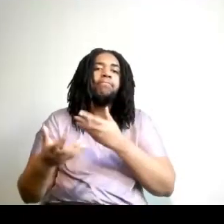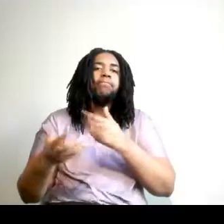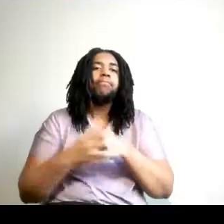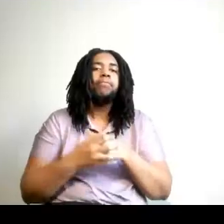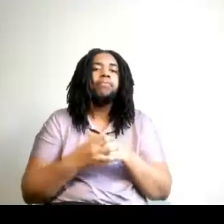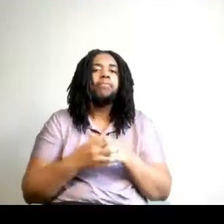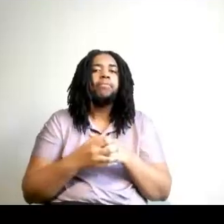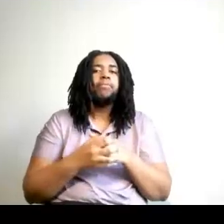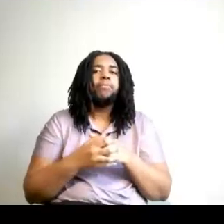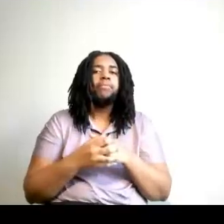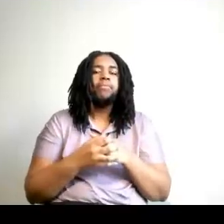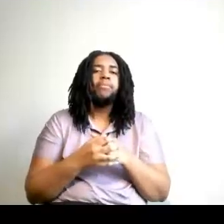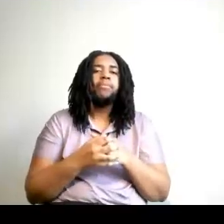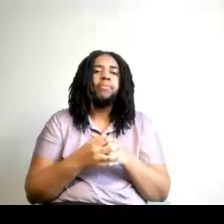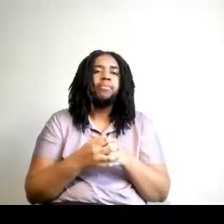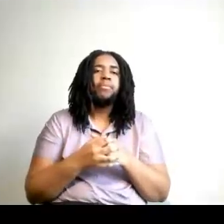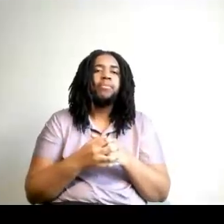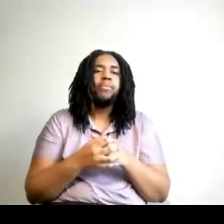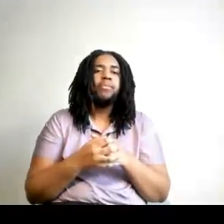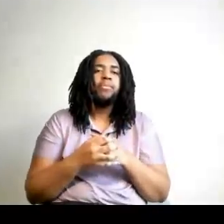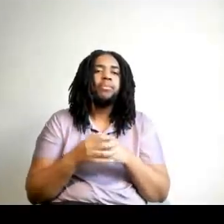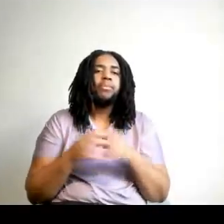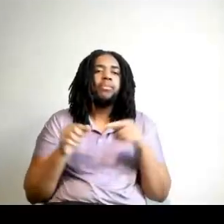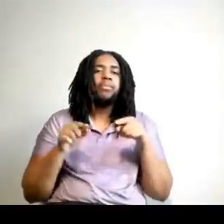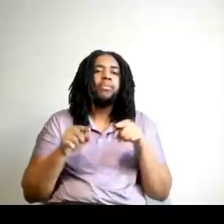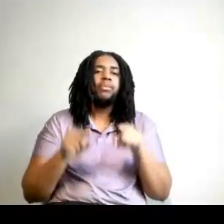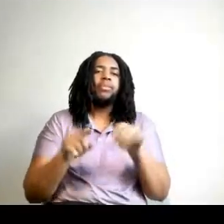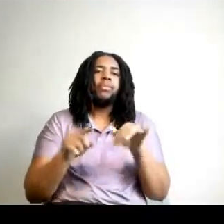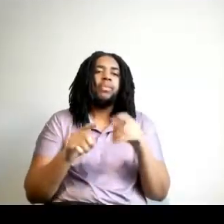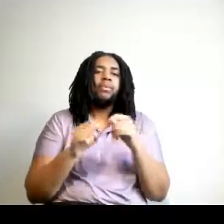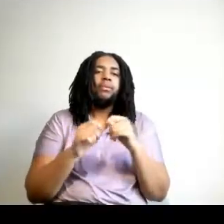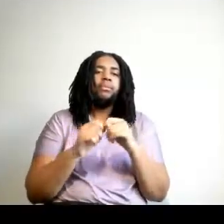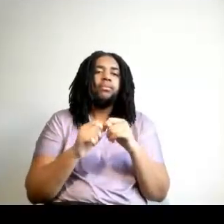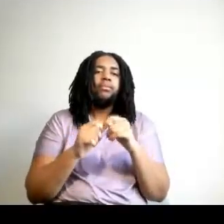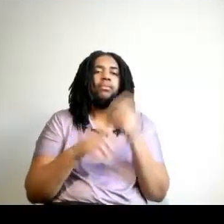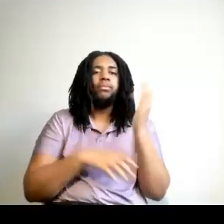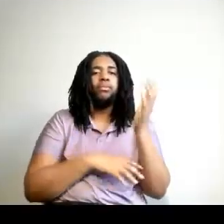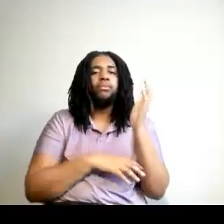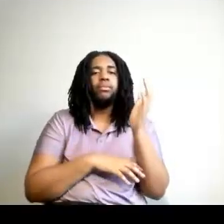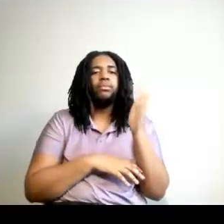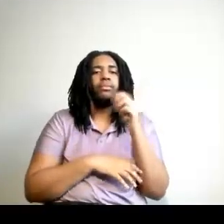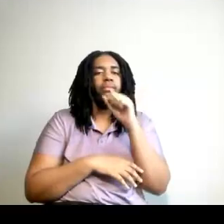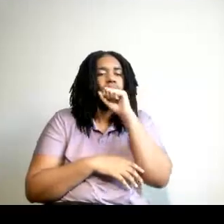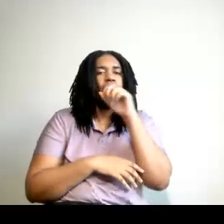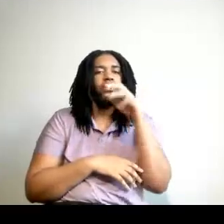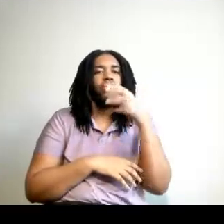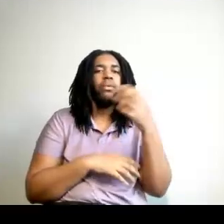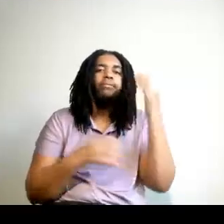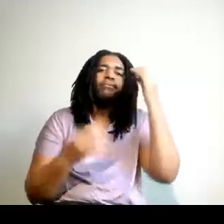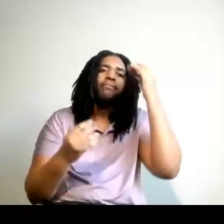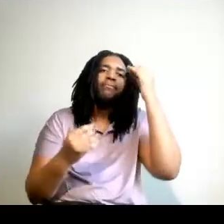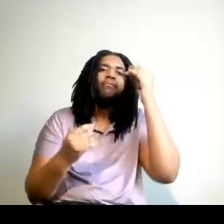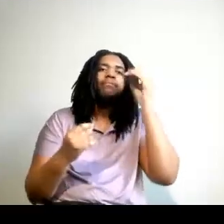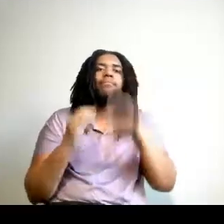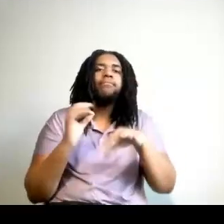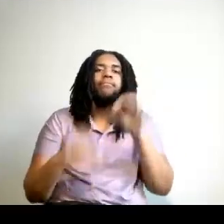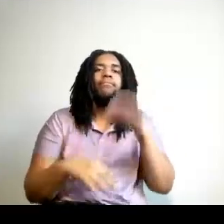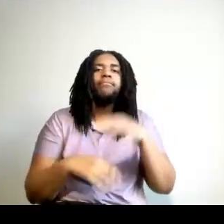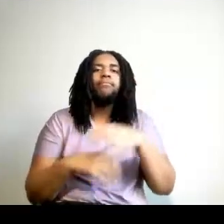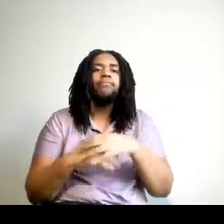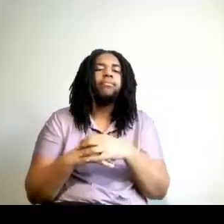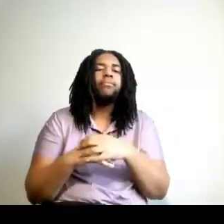a lot in the chat as we go along tonight. So we'd like to have your input as well as your thoughts about what's going on